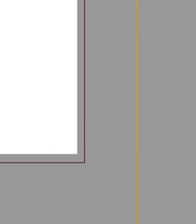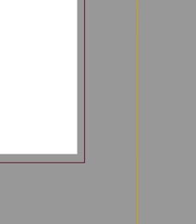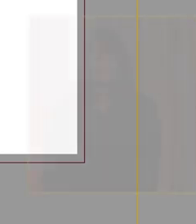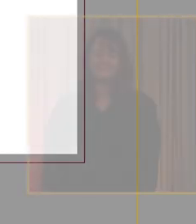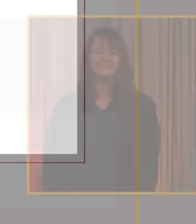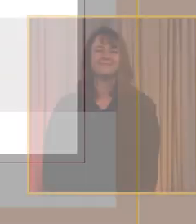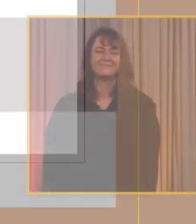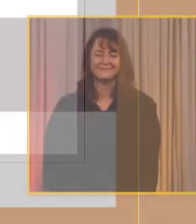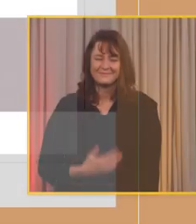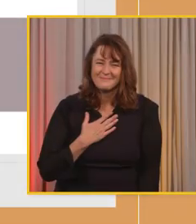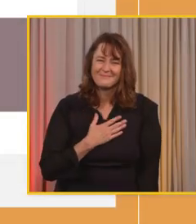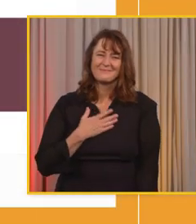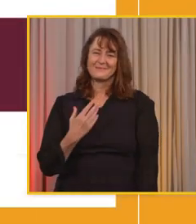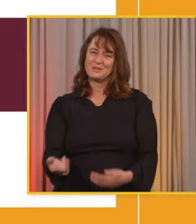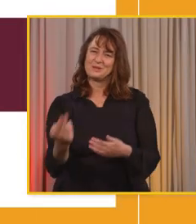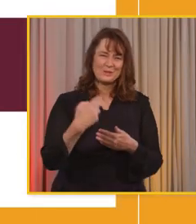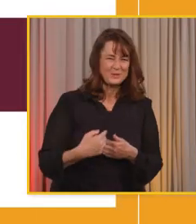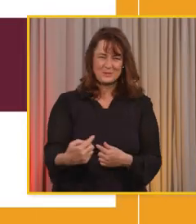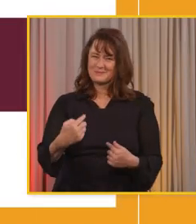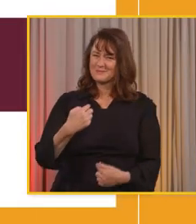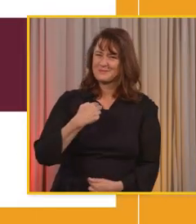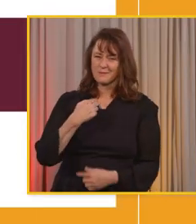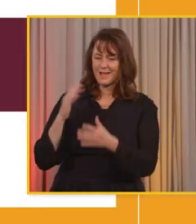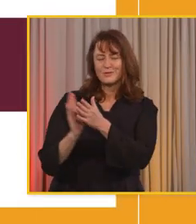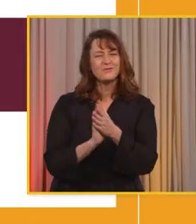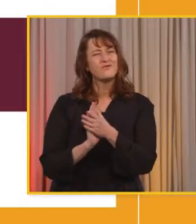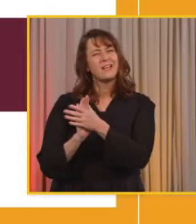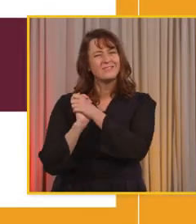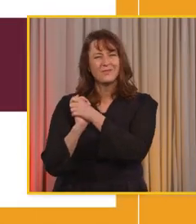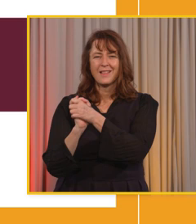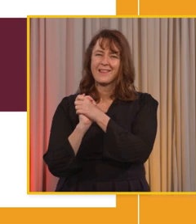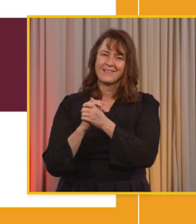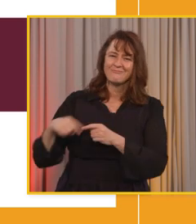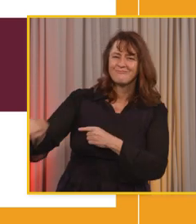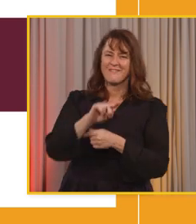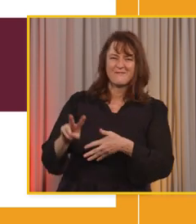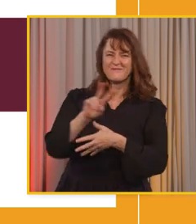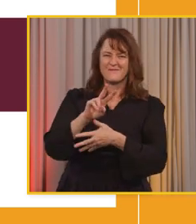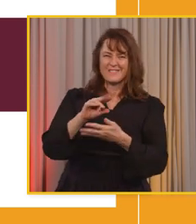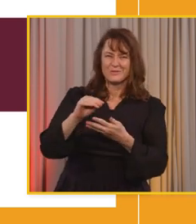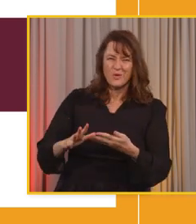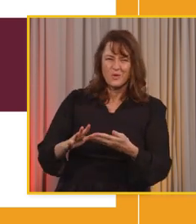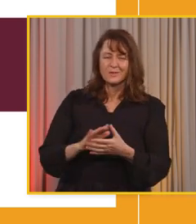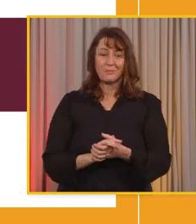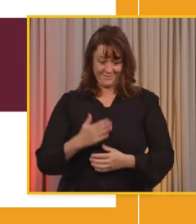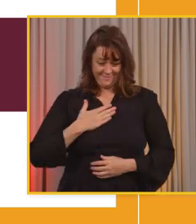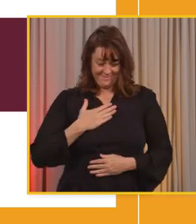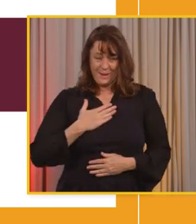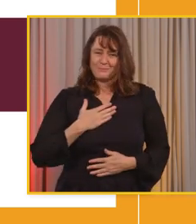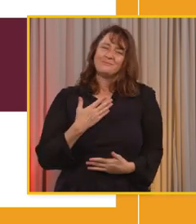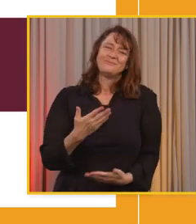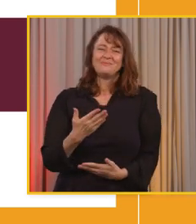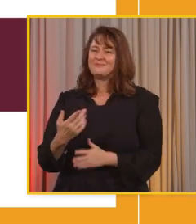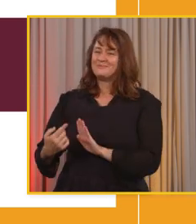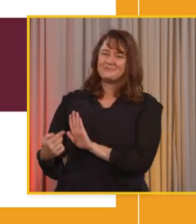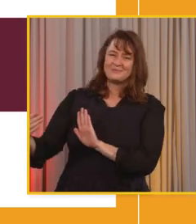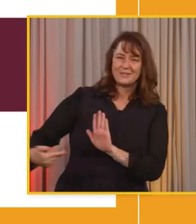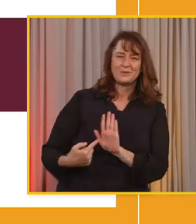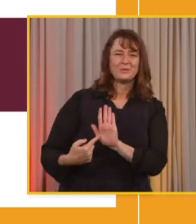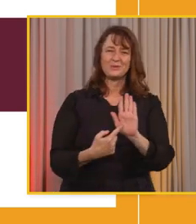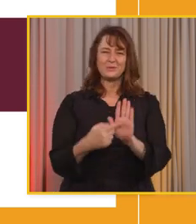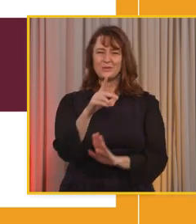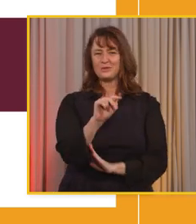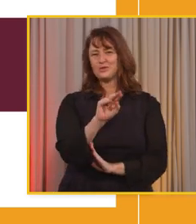Torres. Please join me in congratulating these valedictorians. It is now my pleasure to